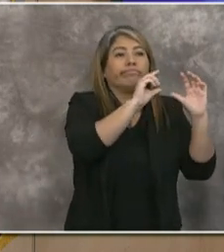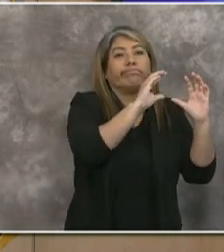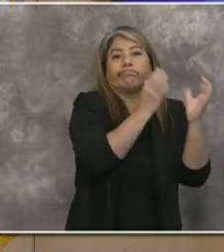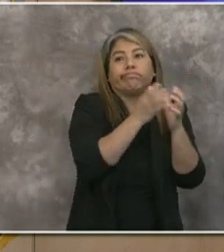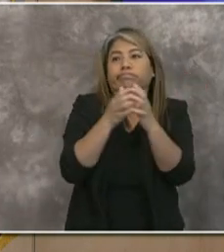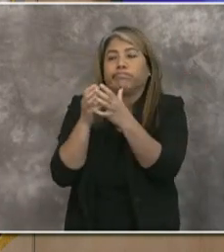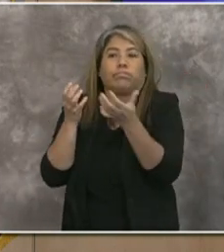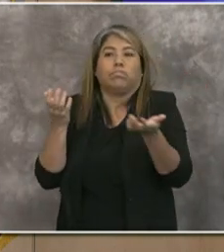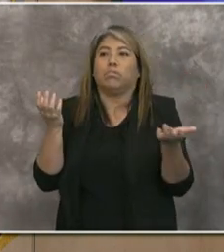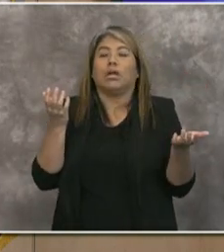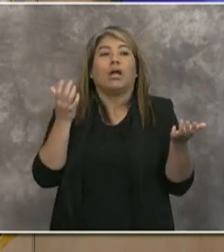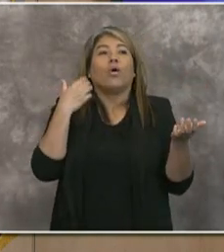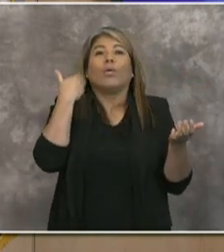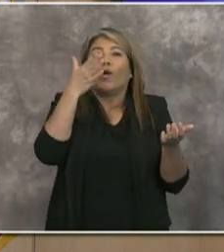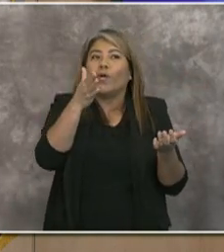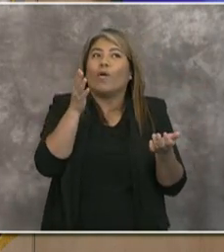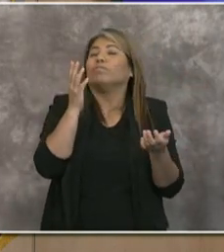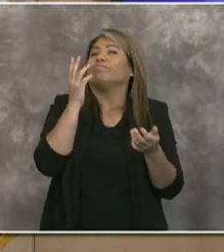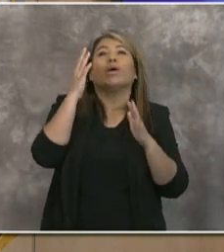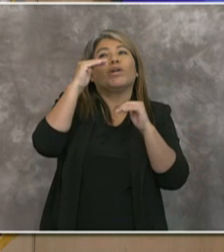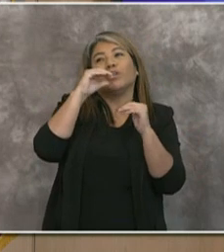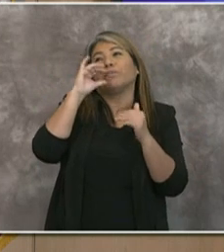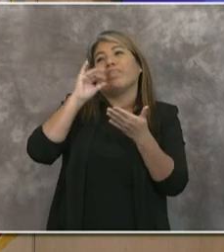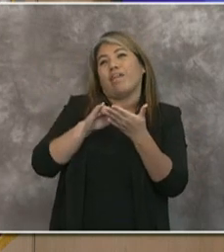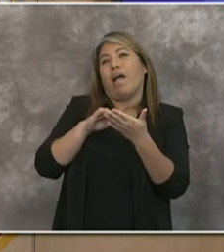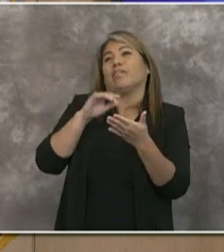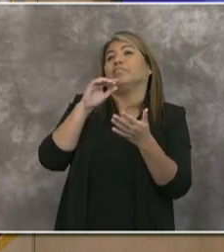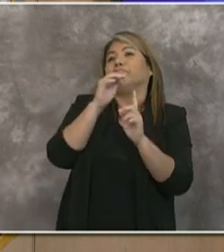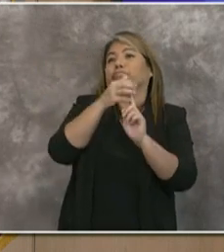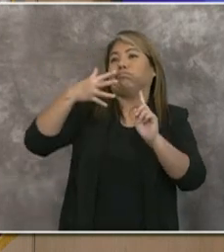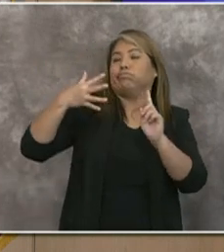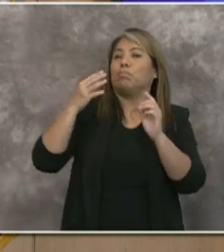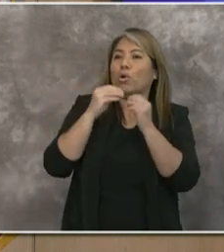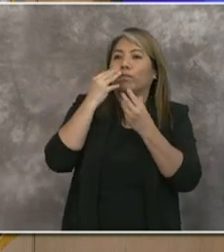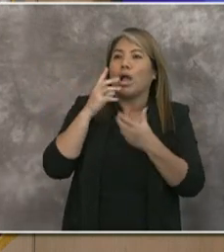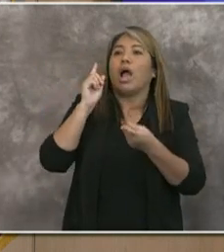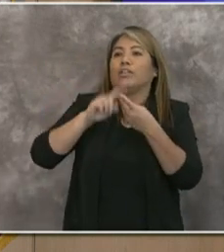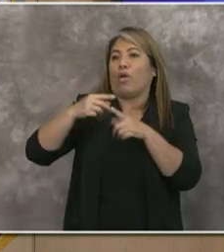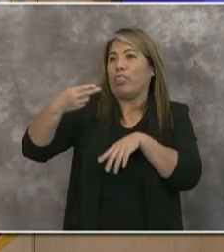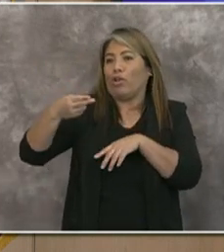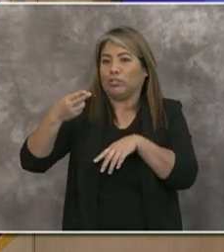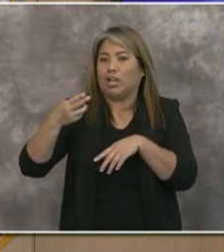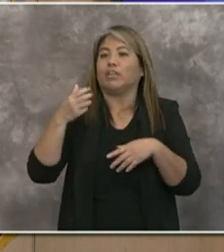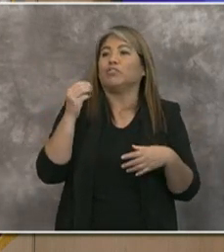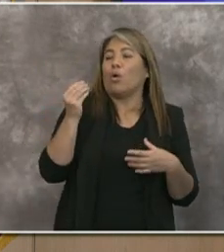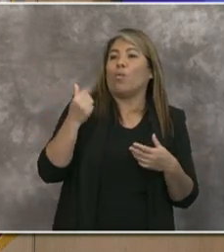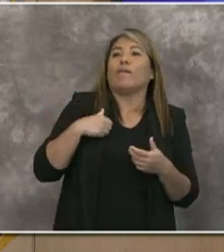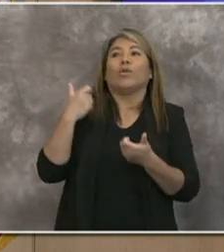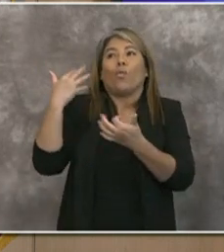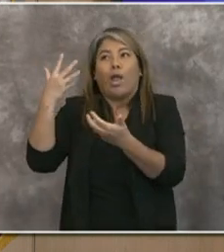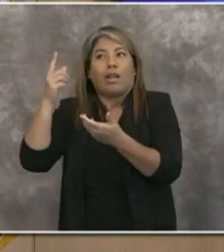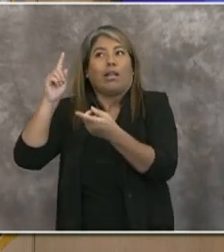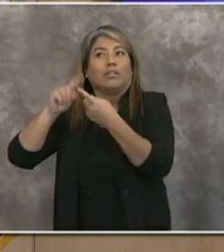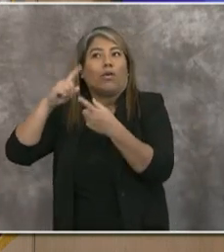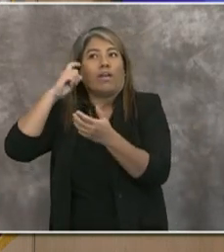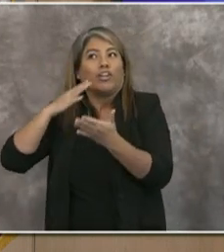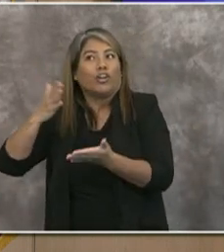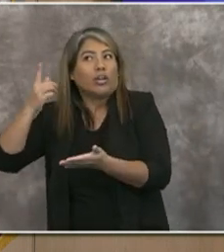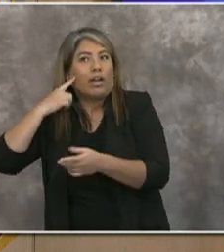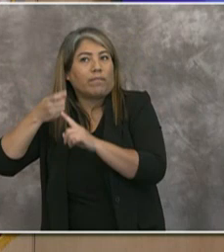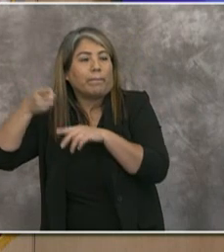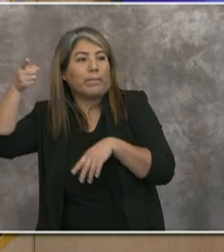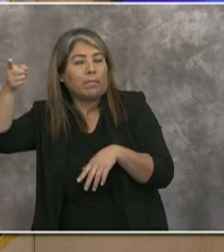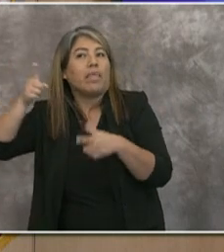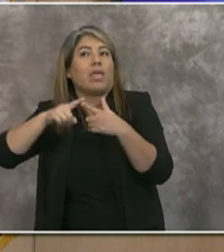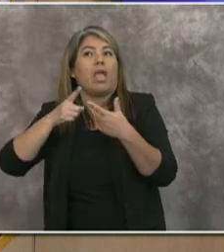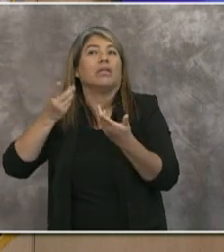get any of those details until Thursday, and so we will have to stand by to wait the announcement from the governor, and then we will evaluate what it